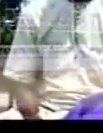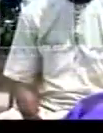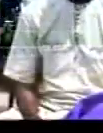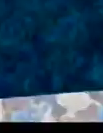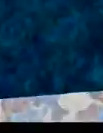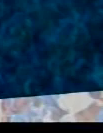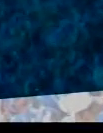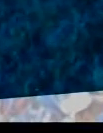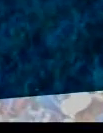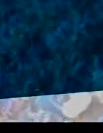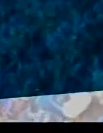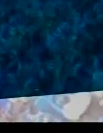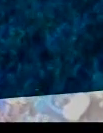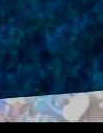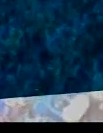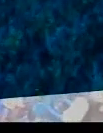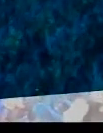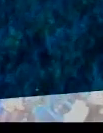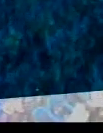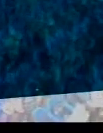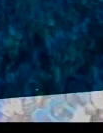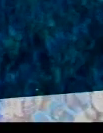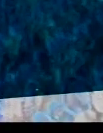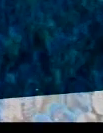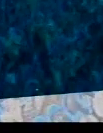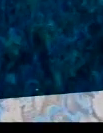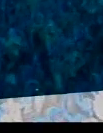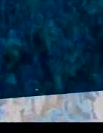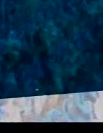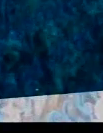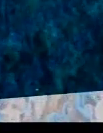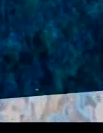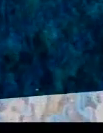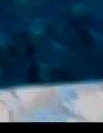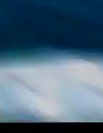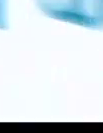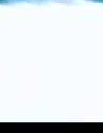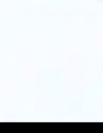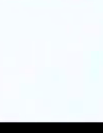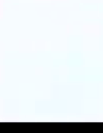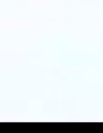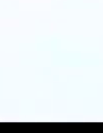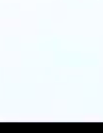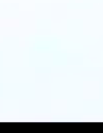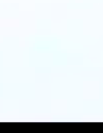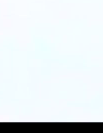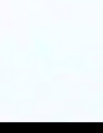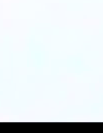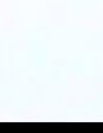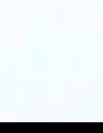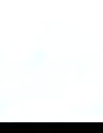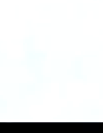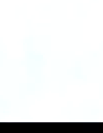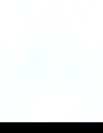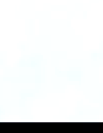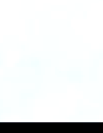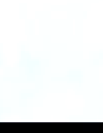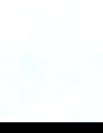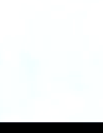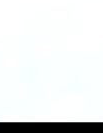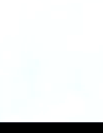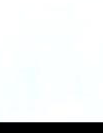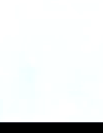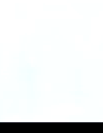Accra, Ghana. Thursday, 20th to Tuesday, 25th April, 2023. Time, 1600 hours